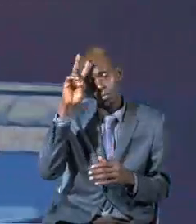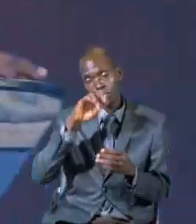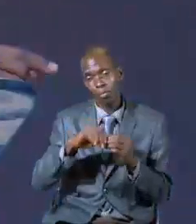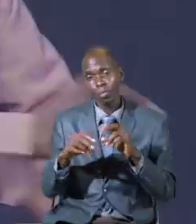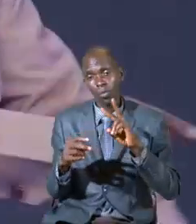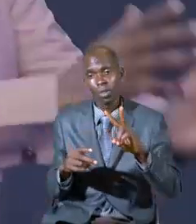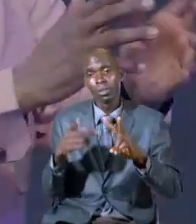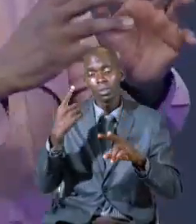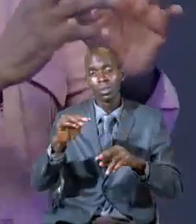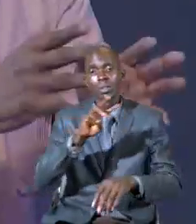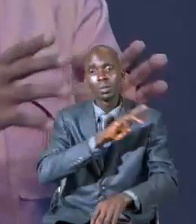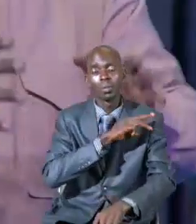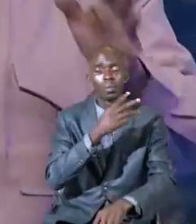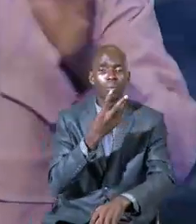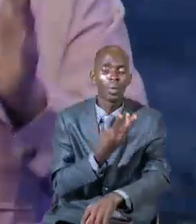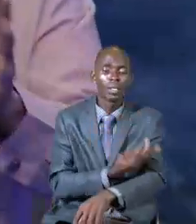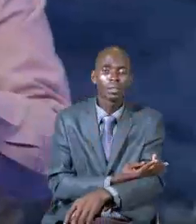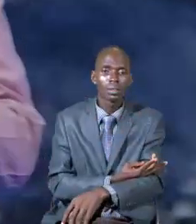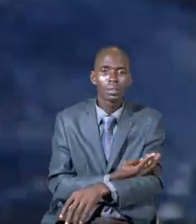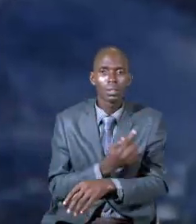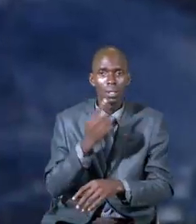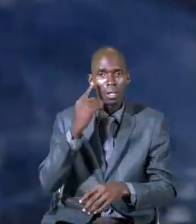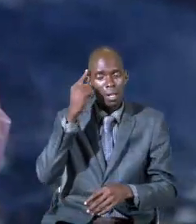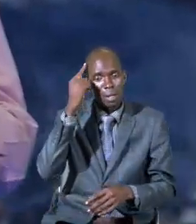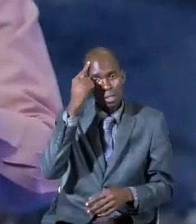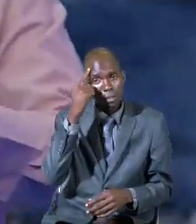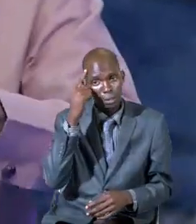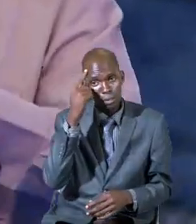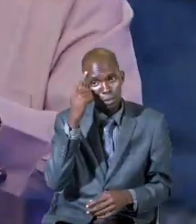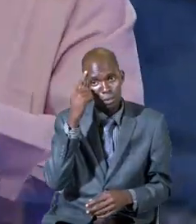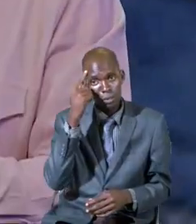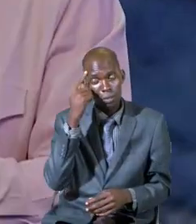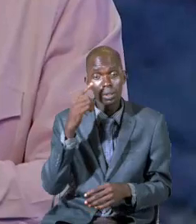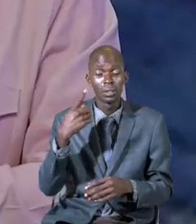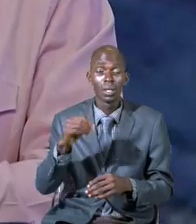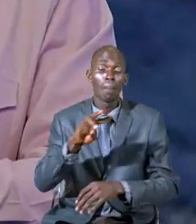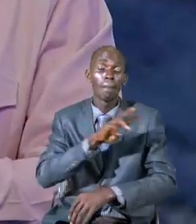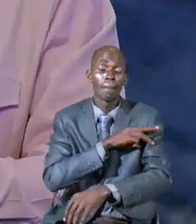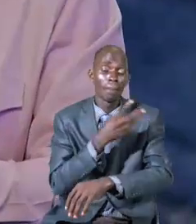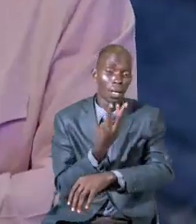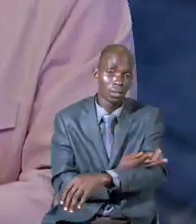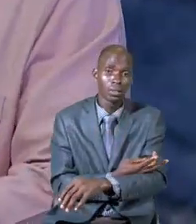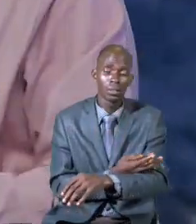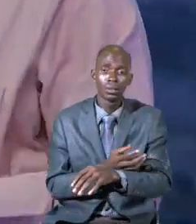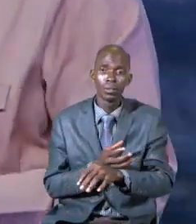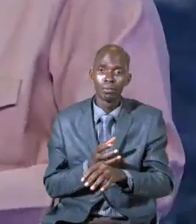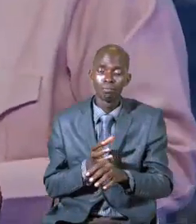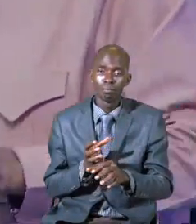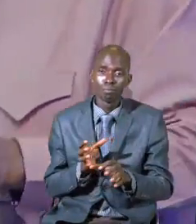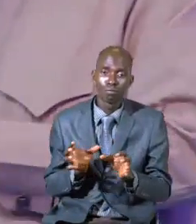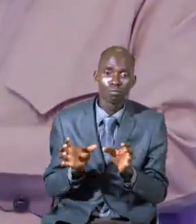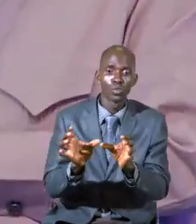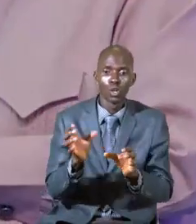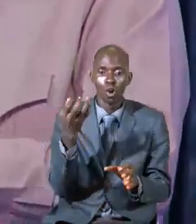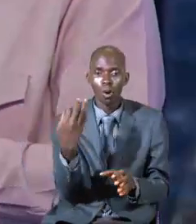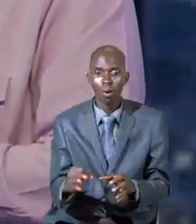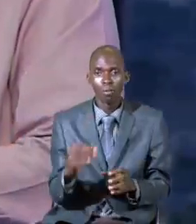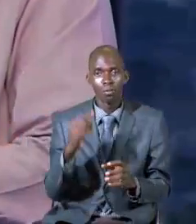meditation. The mighty force of thoughtful meditation. When you